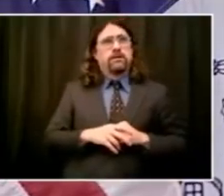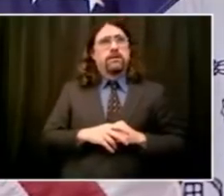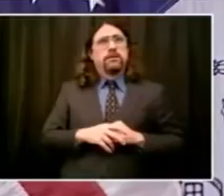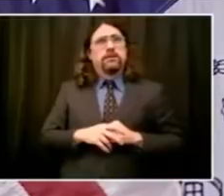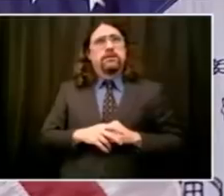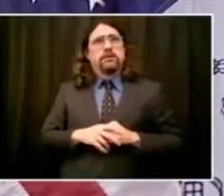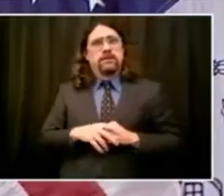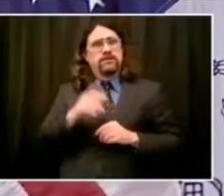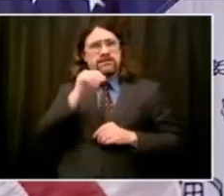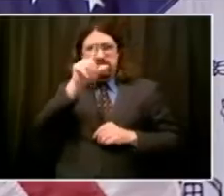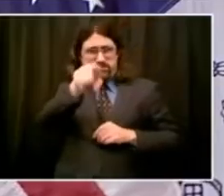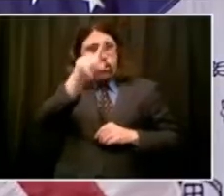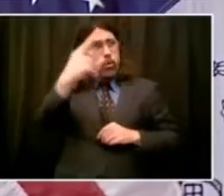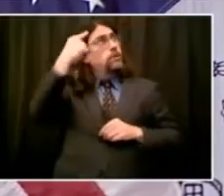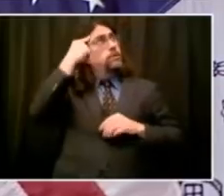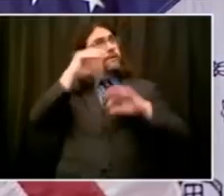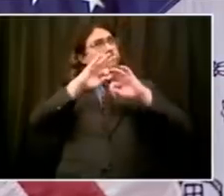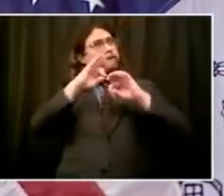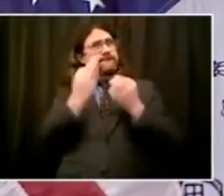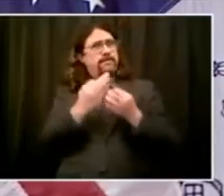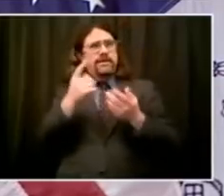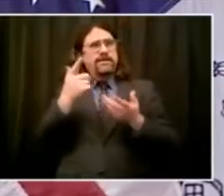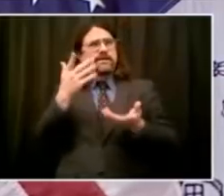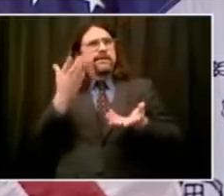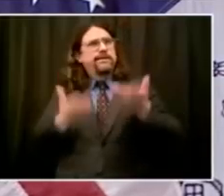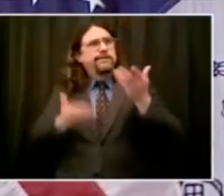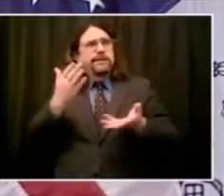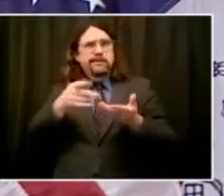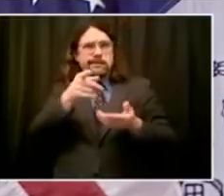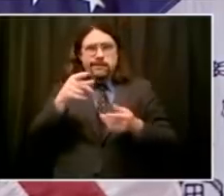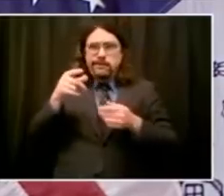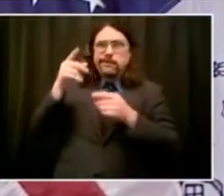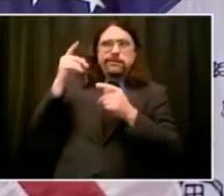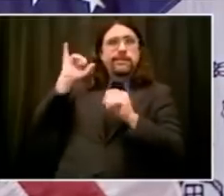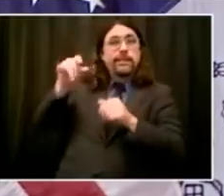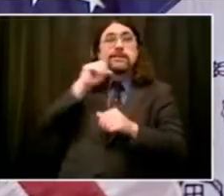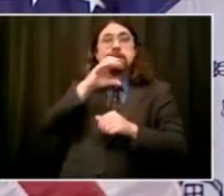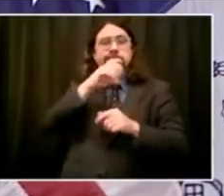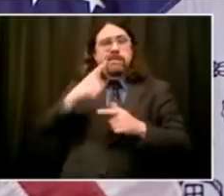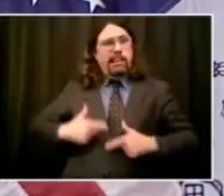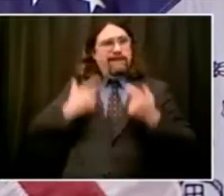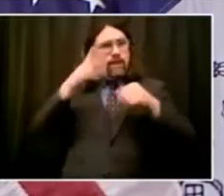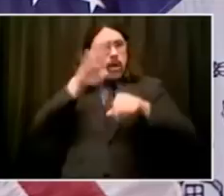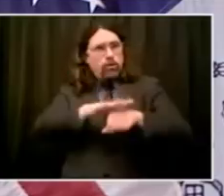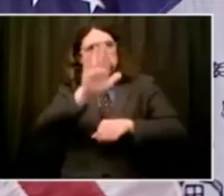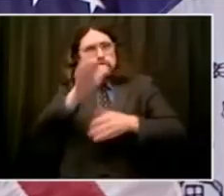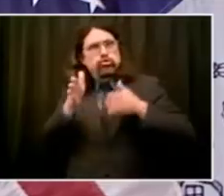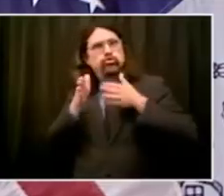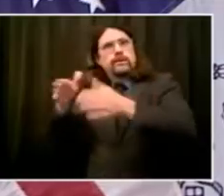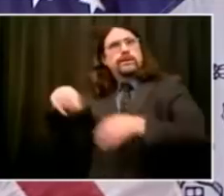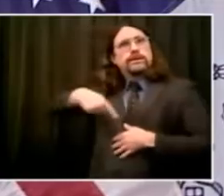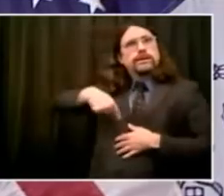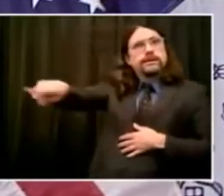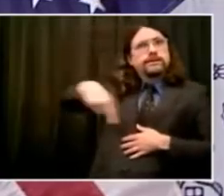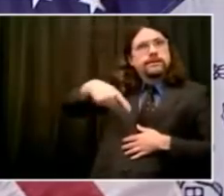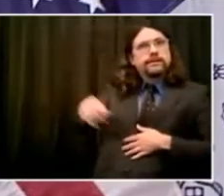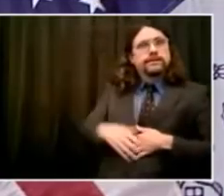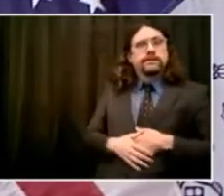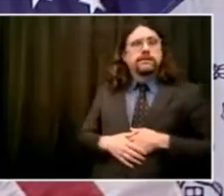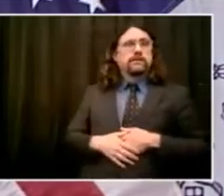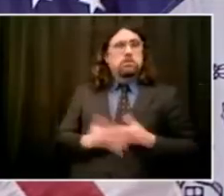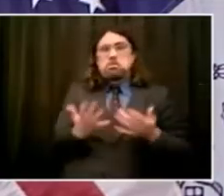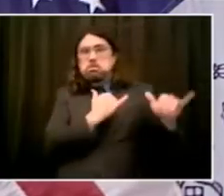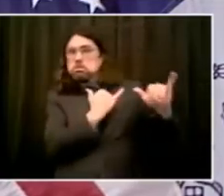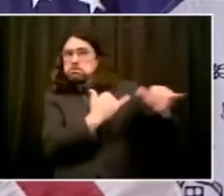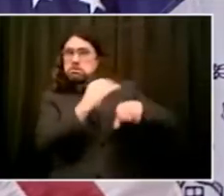that from a house of worship, wherever it may be. So many New Yorkers just make it their business to look out for each other